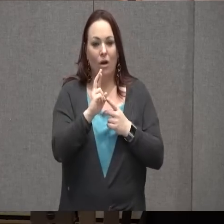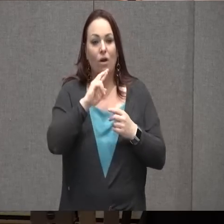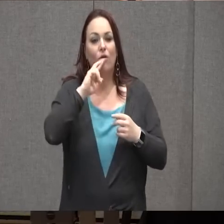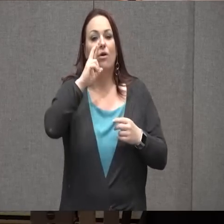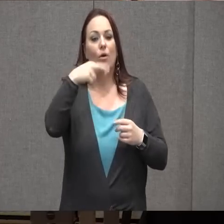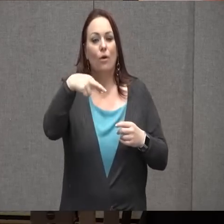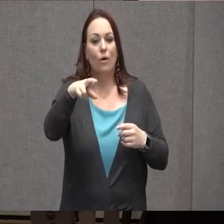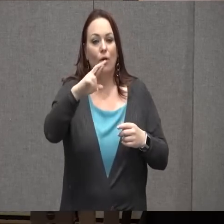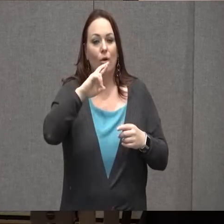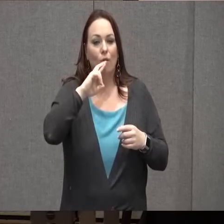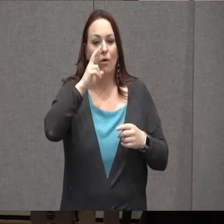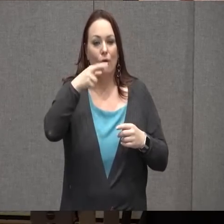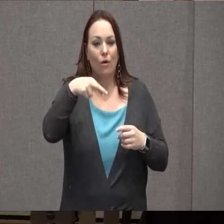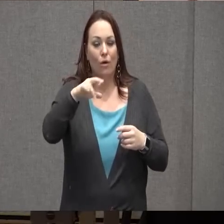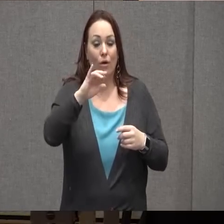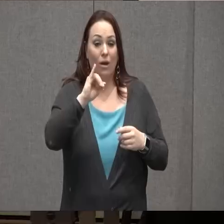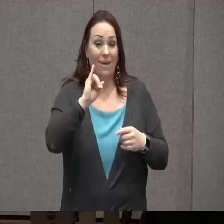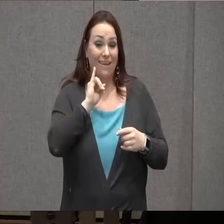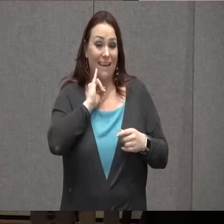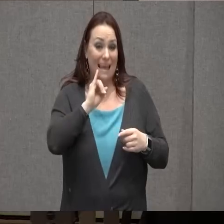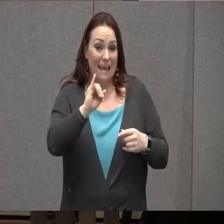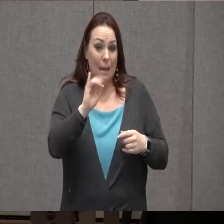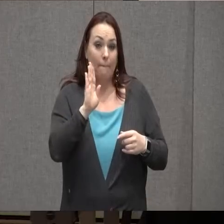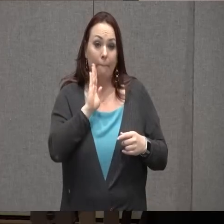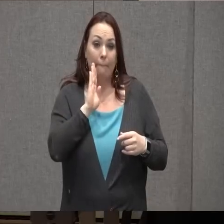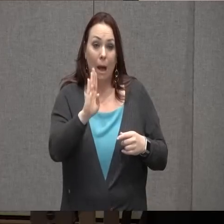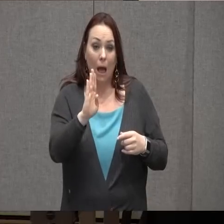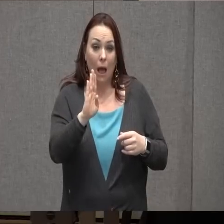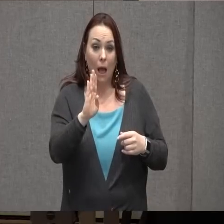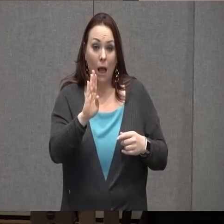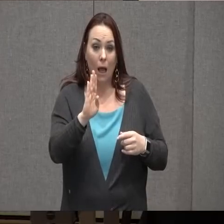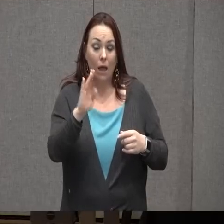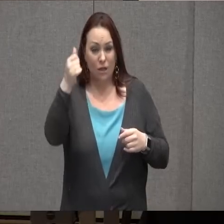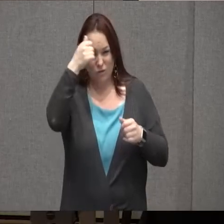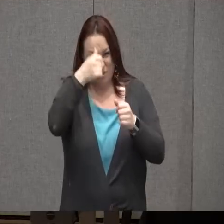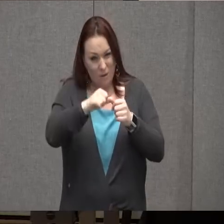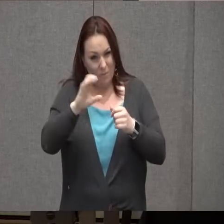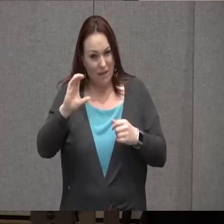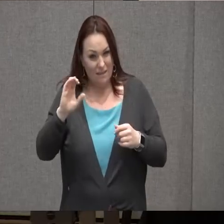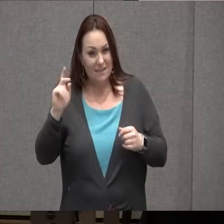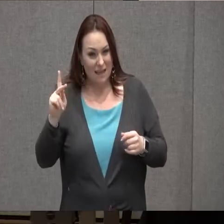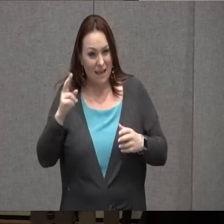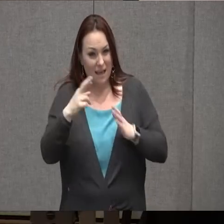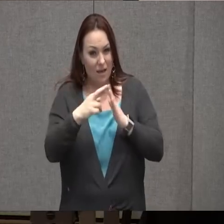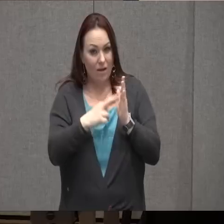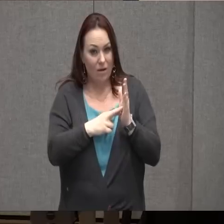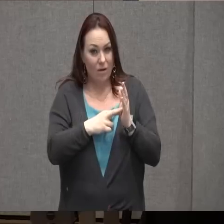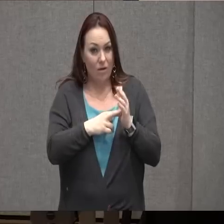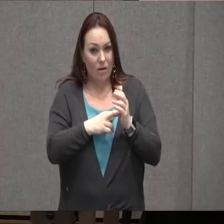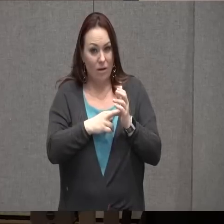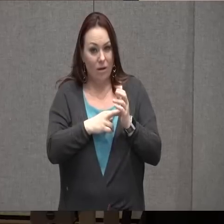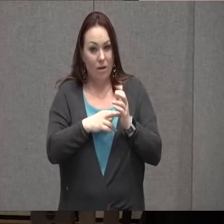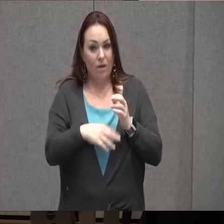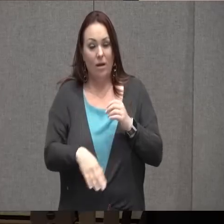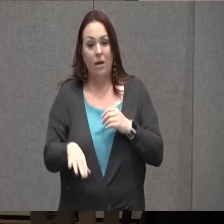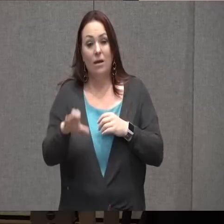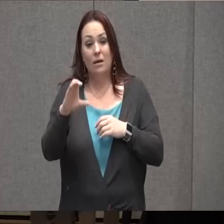I-b. It is closed. So do you guys remember the C and K rule? K